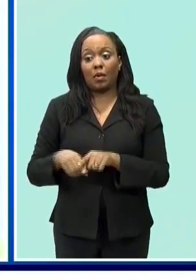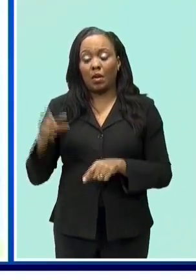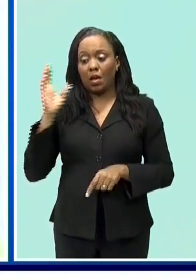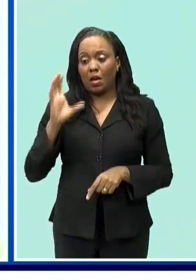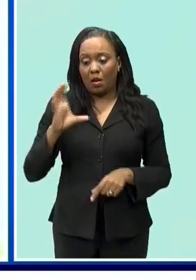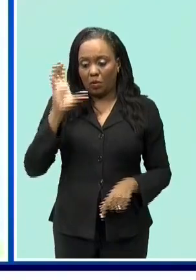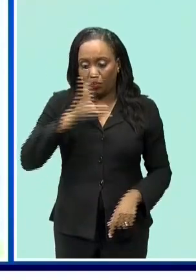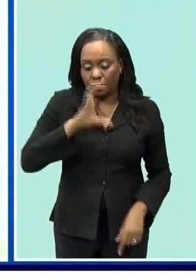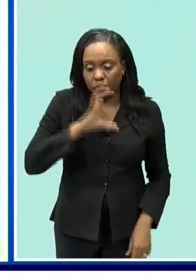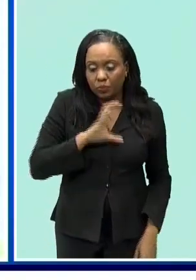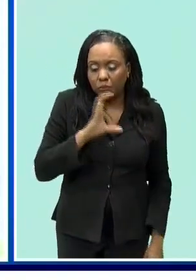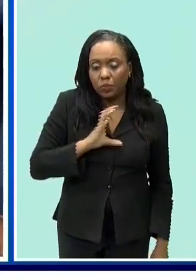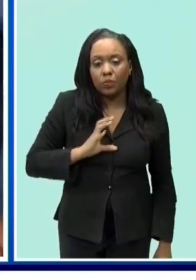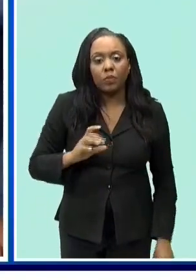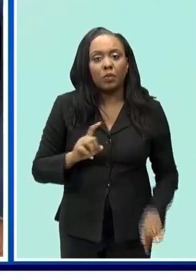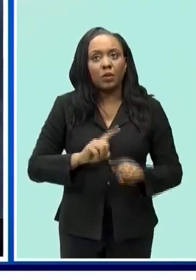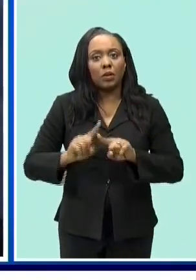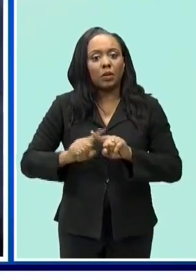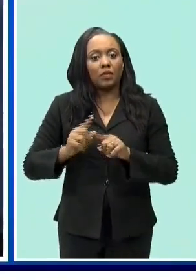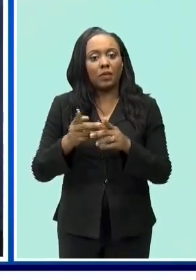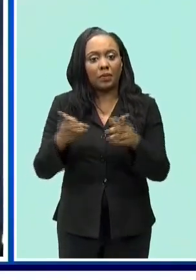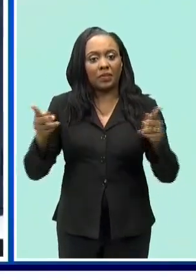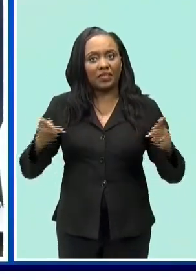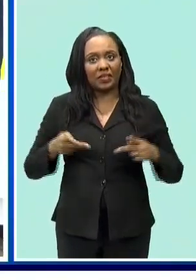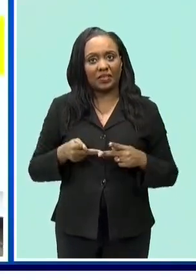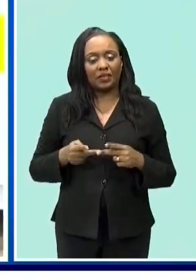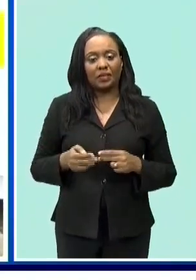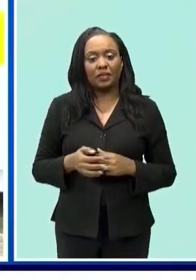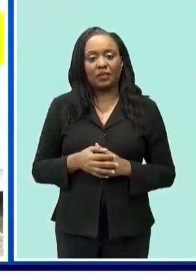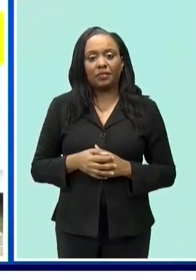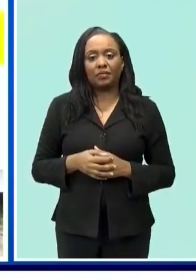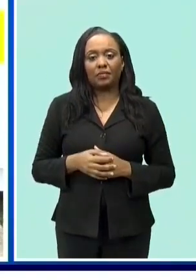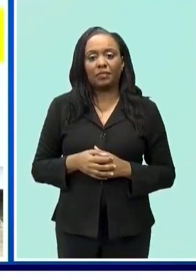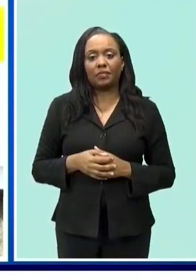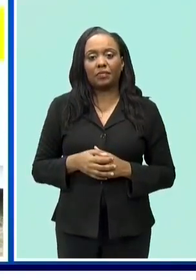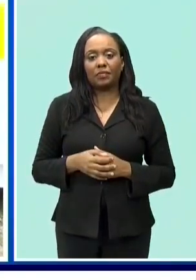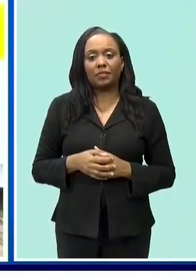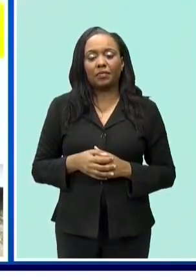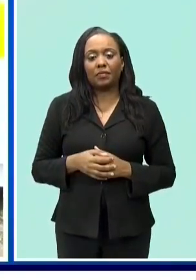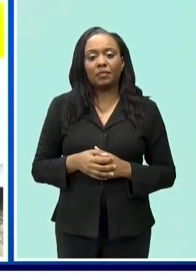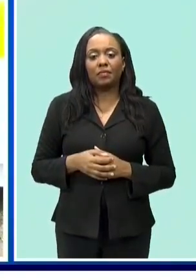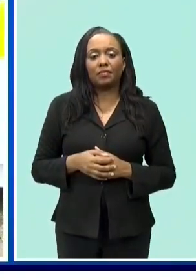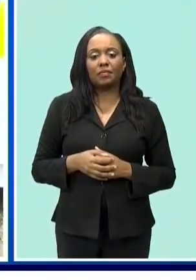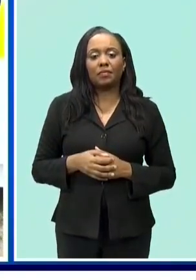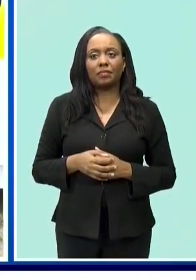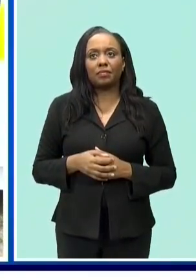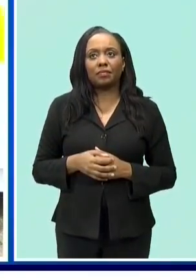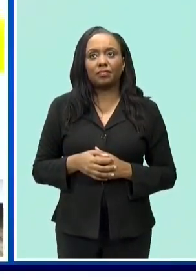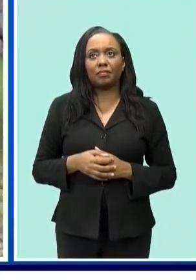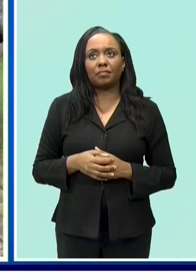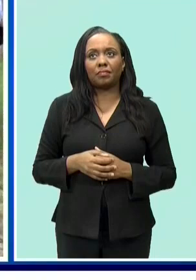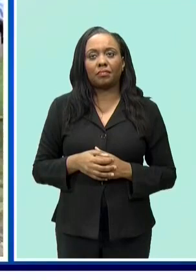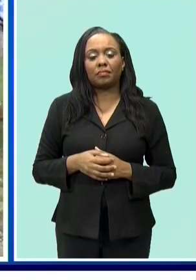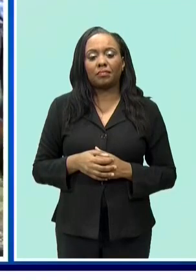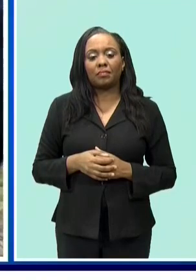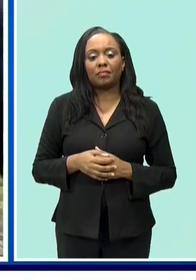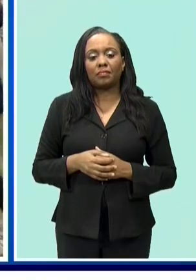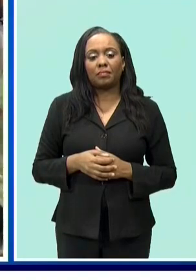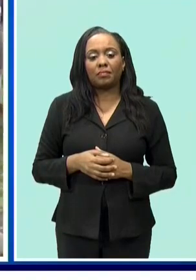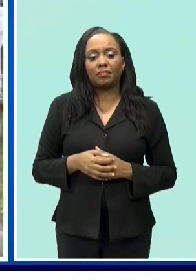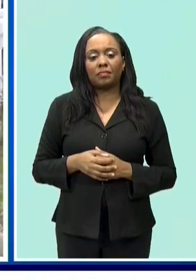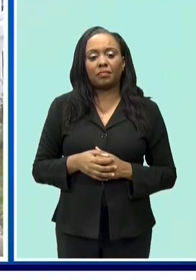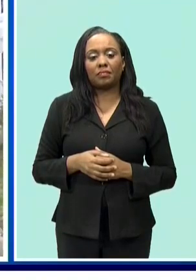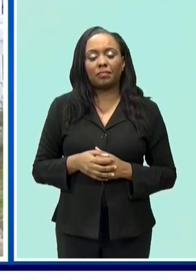involve strong law enforcement effort. Now, the Deputy Commissioner was speaking at a handover ceremony for a retrofitted container, which will be used